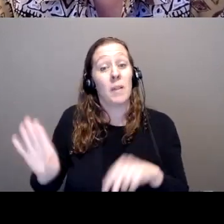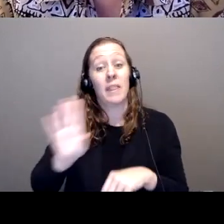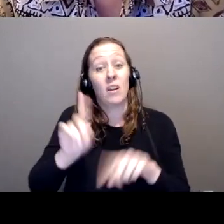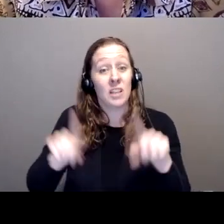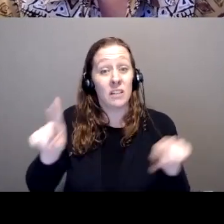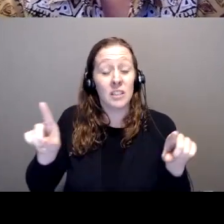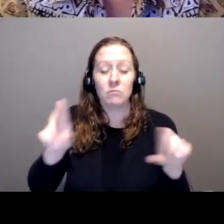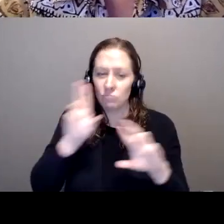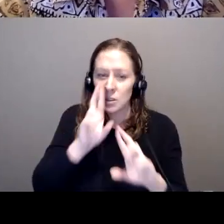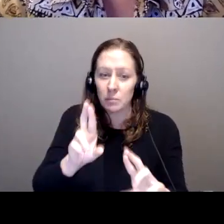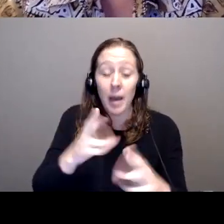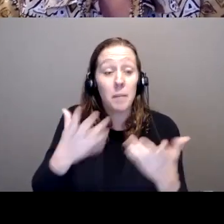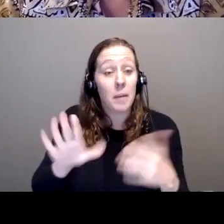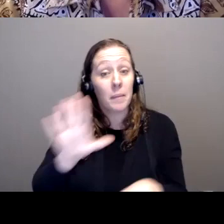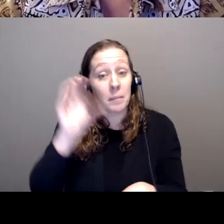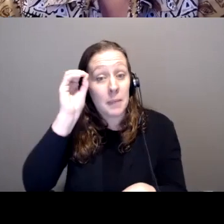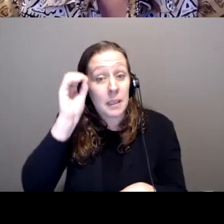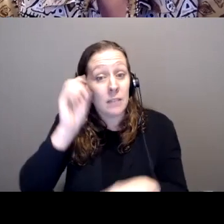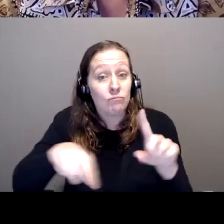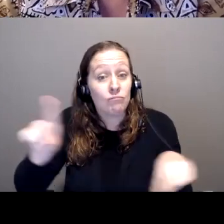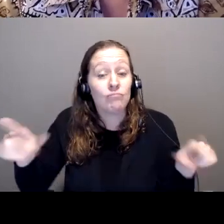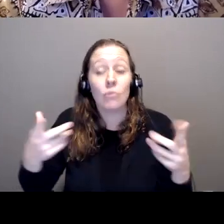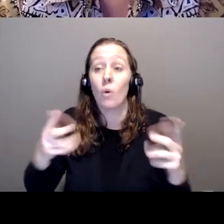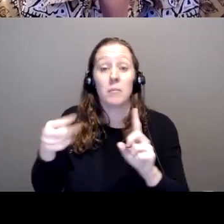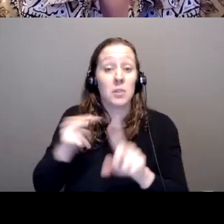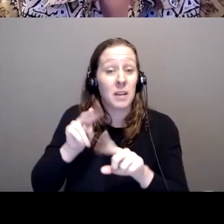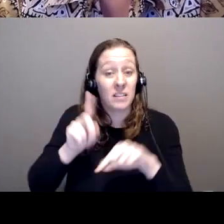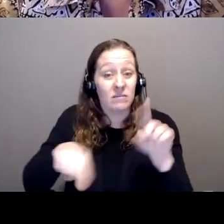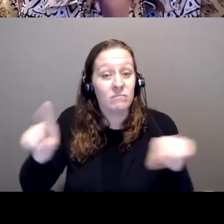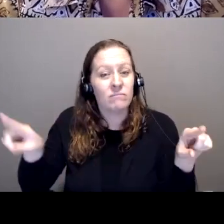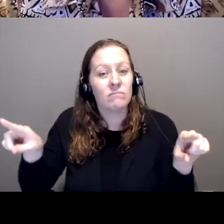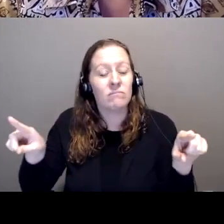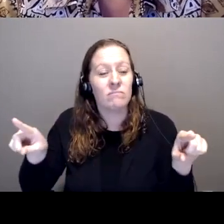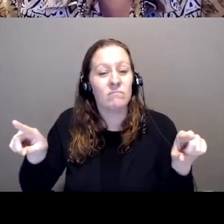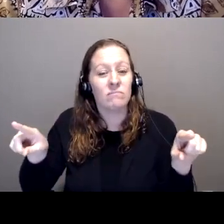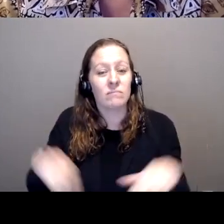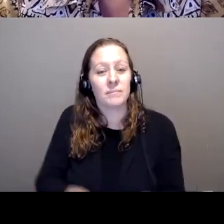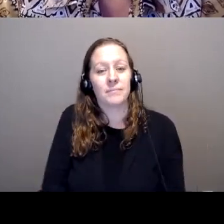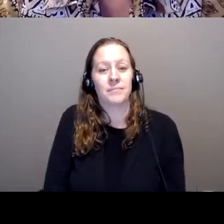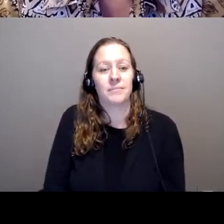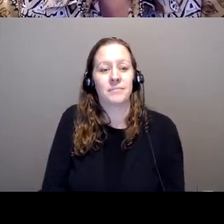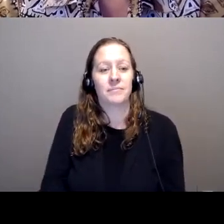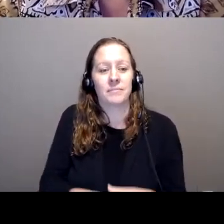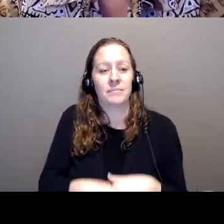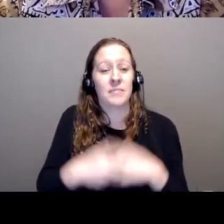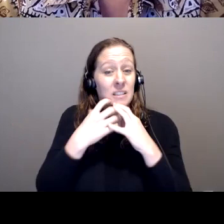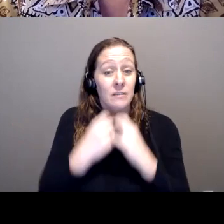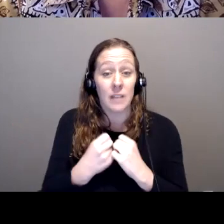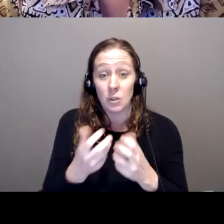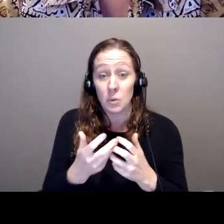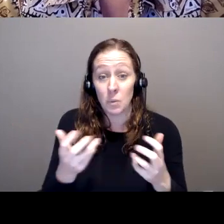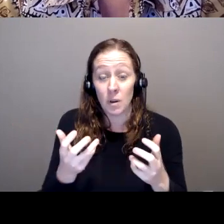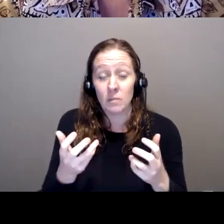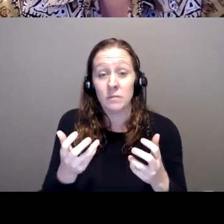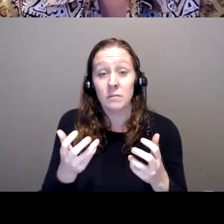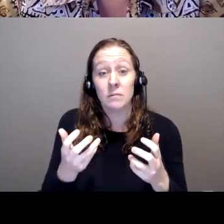of opinion or differences of perspectives, and so we value that even